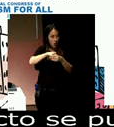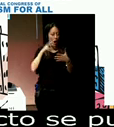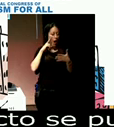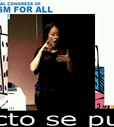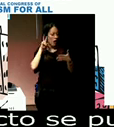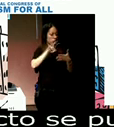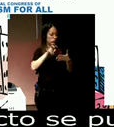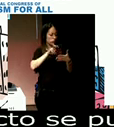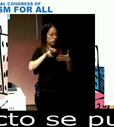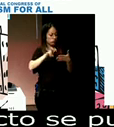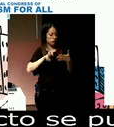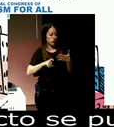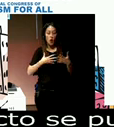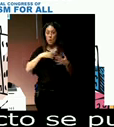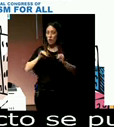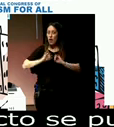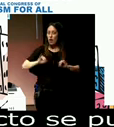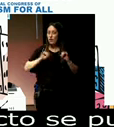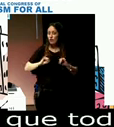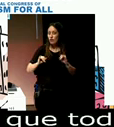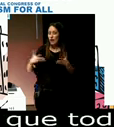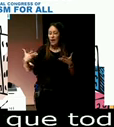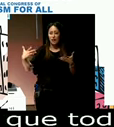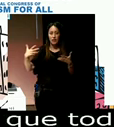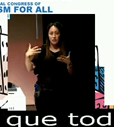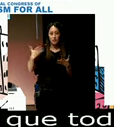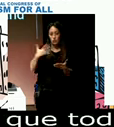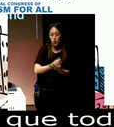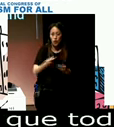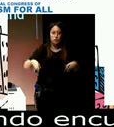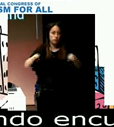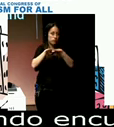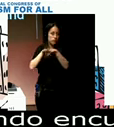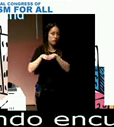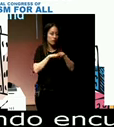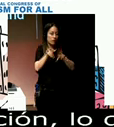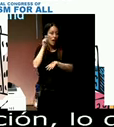And the aim of this application is to make an enjoyable product.